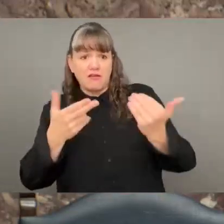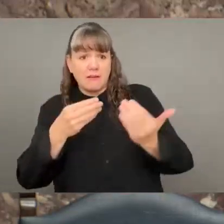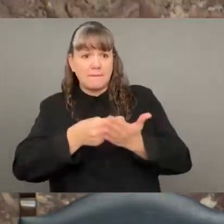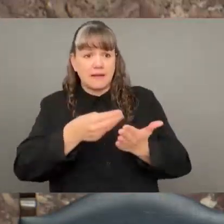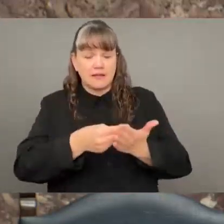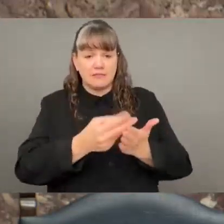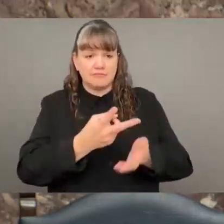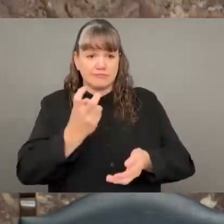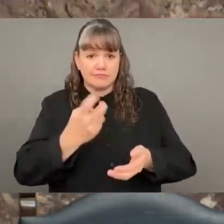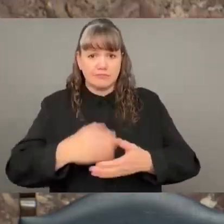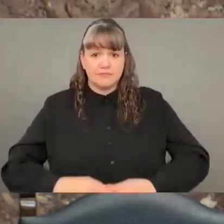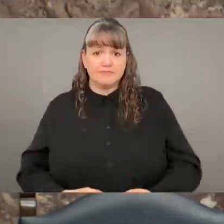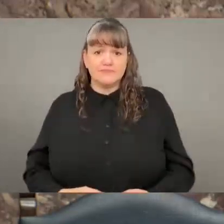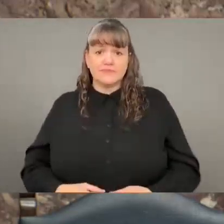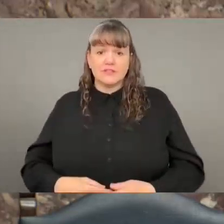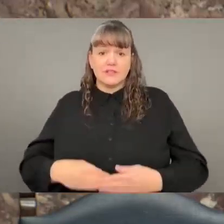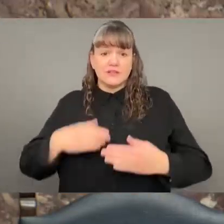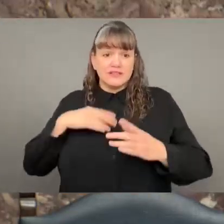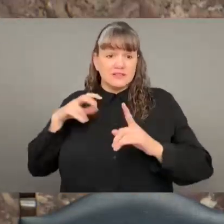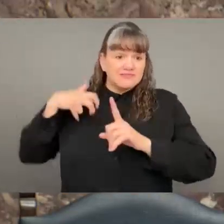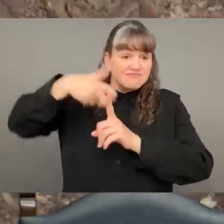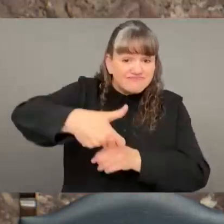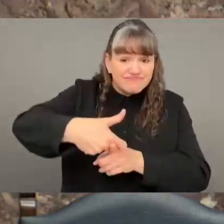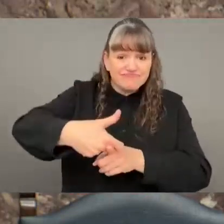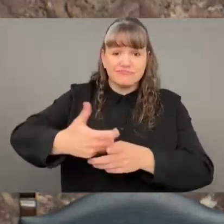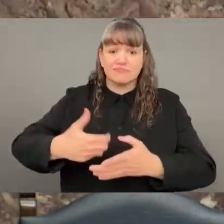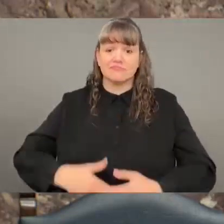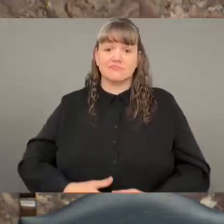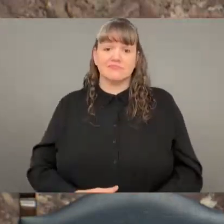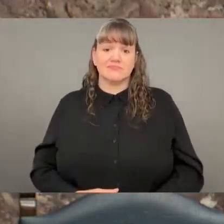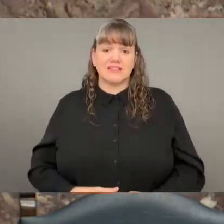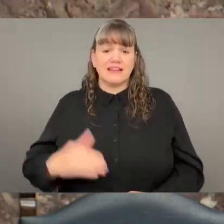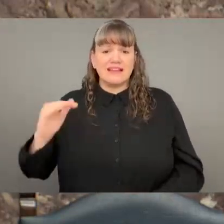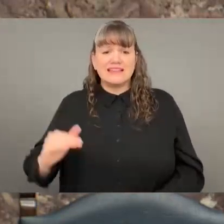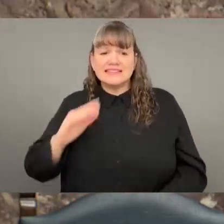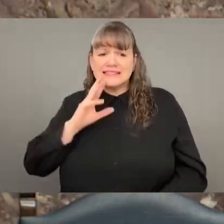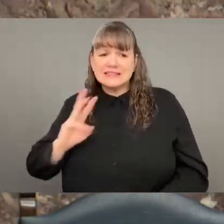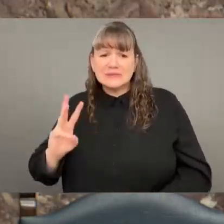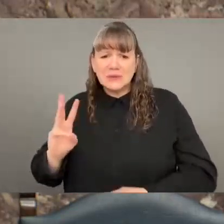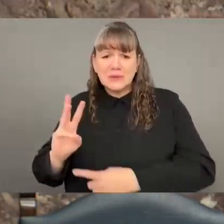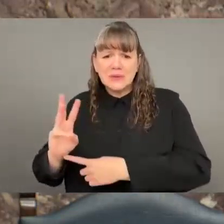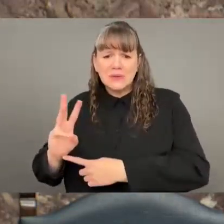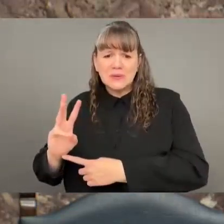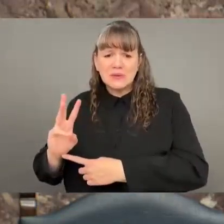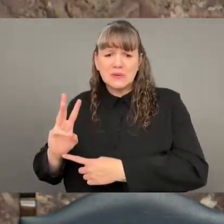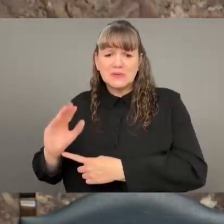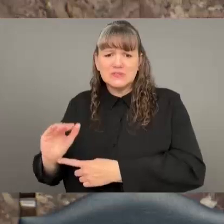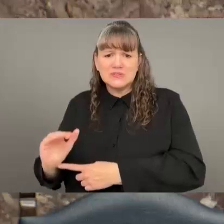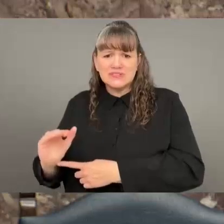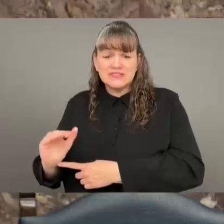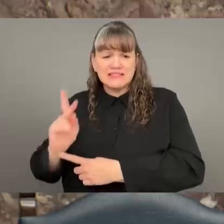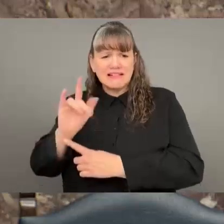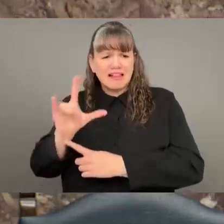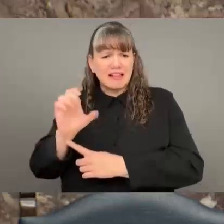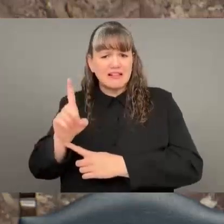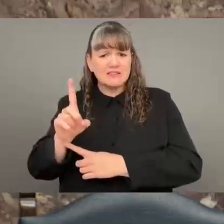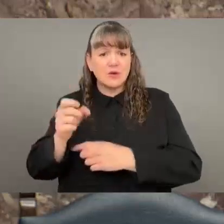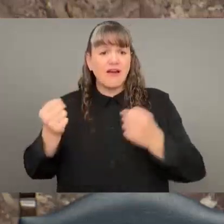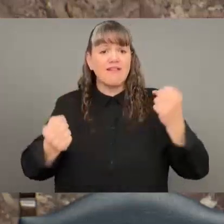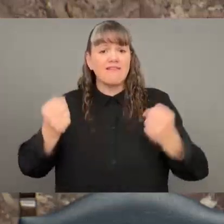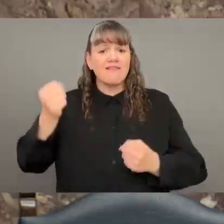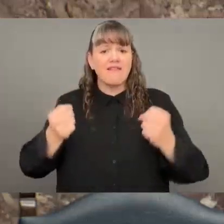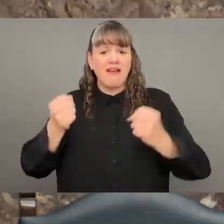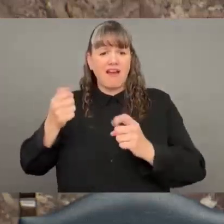girl killed by a hit-and-run driver suspected of impaired driving. Terrible